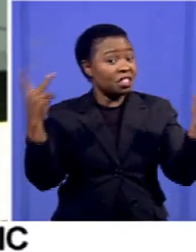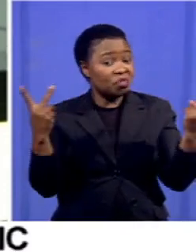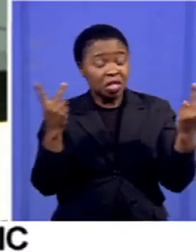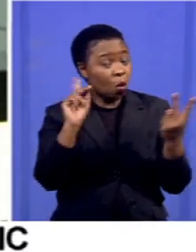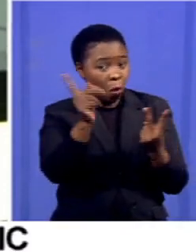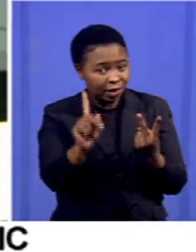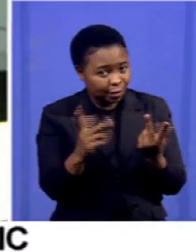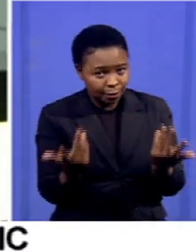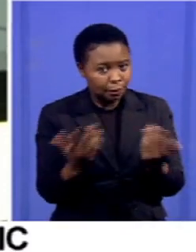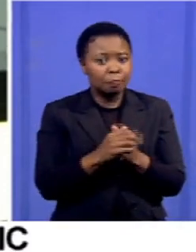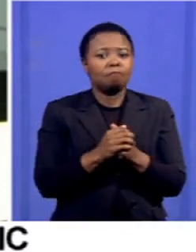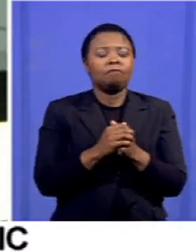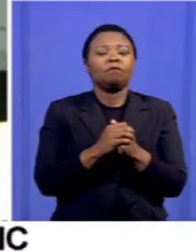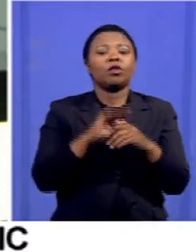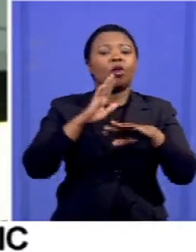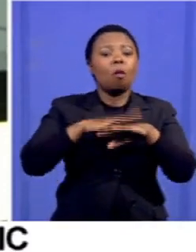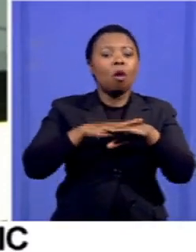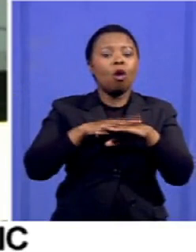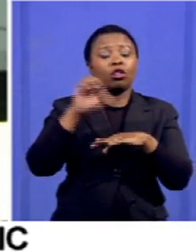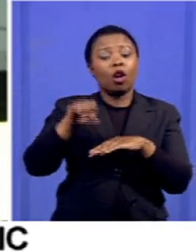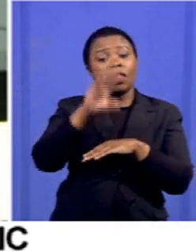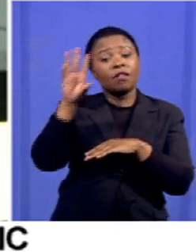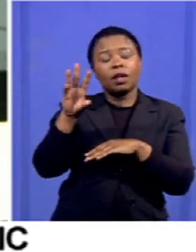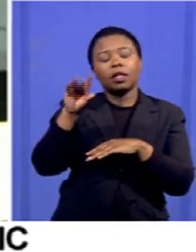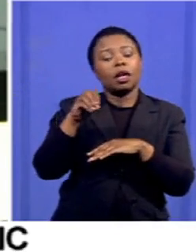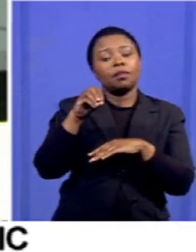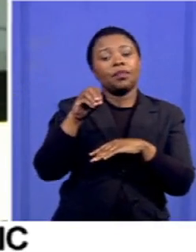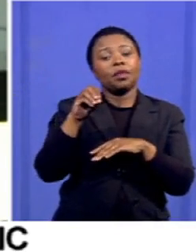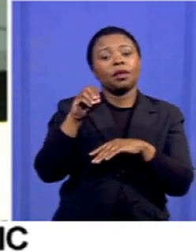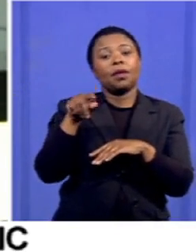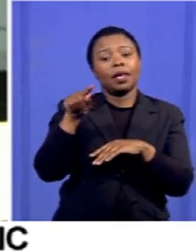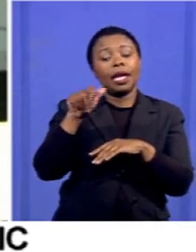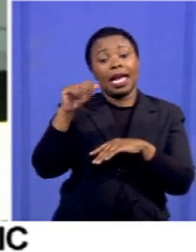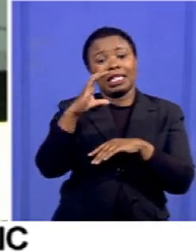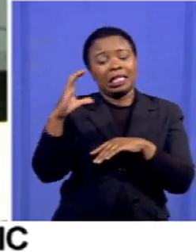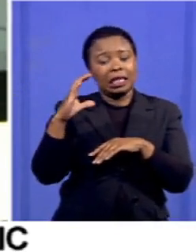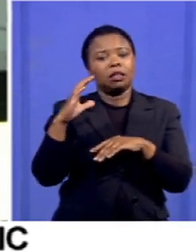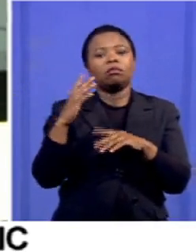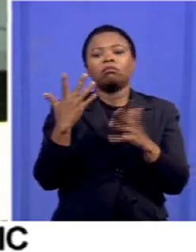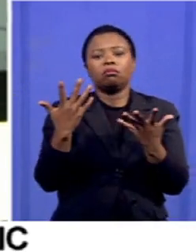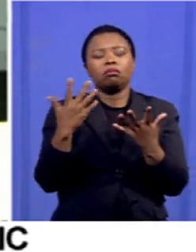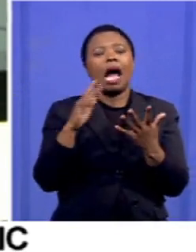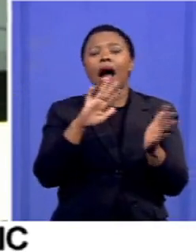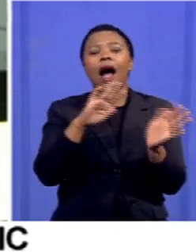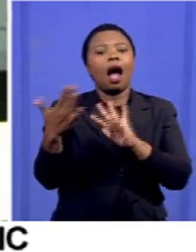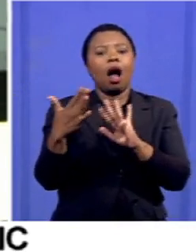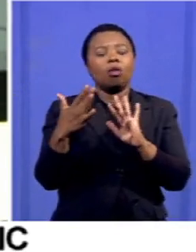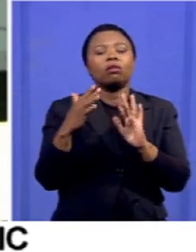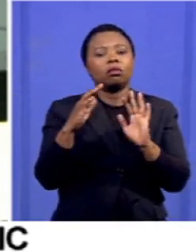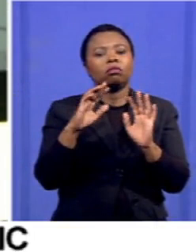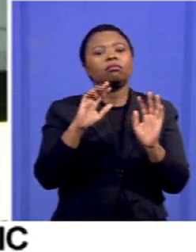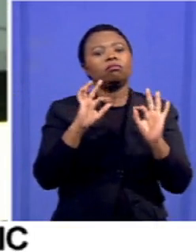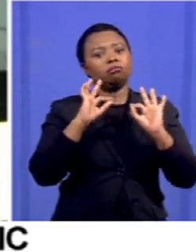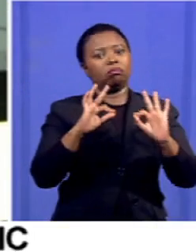what extent the ANC is going to be able to translate this into reality. They've been in power for